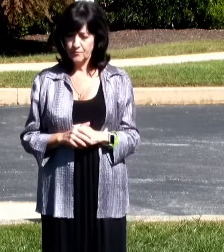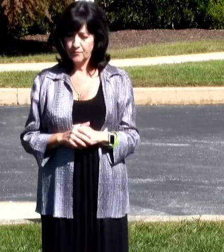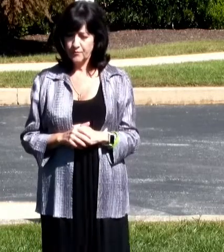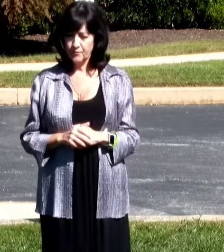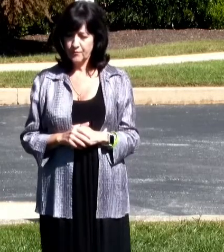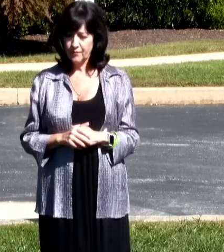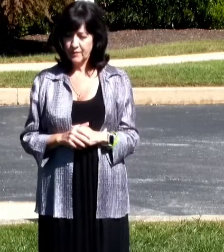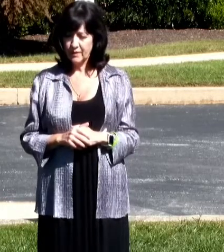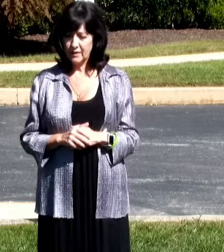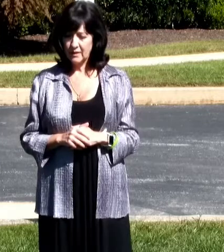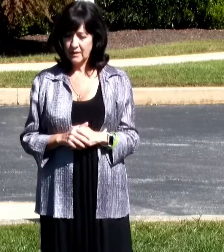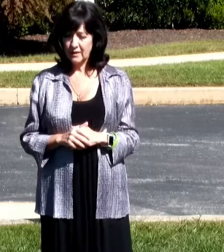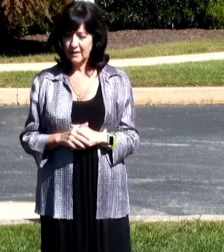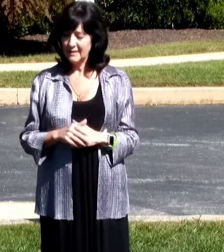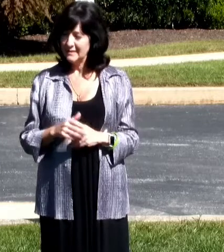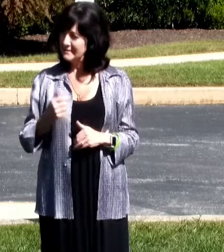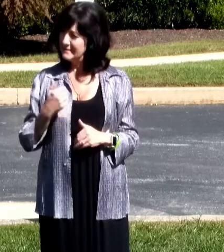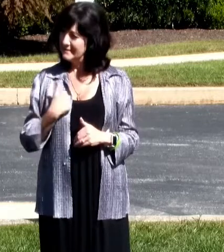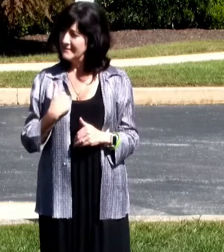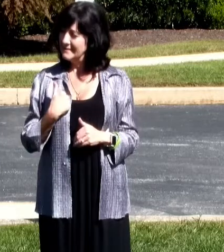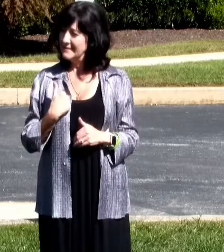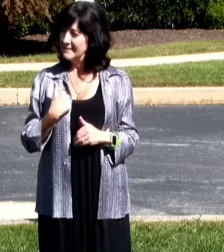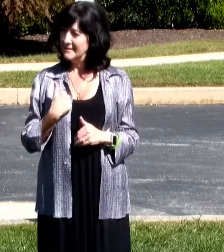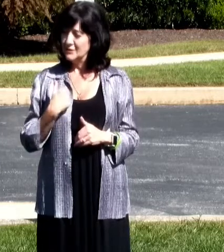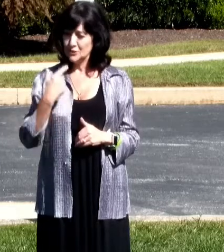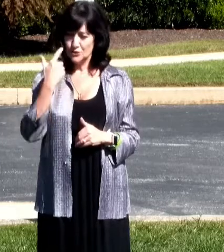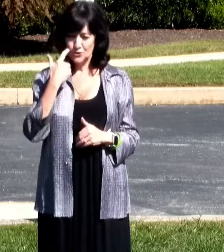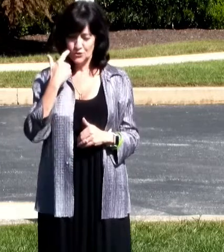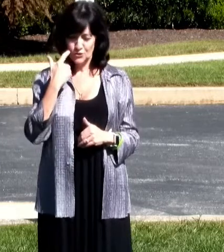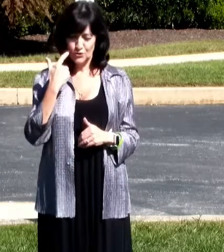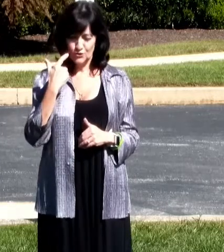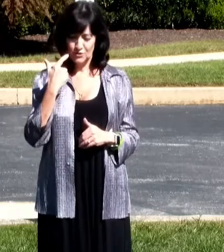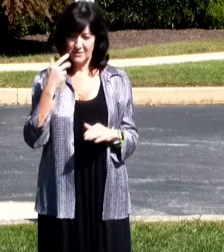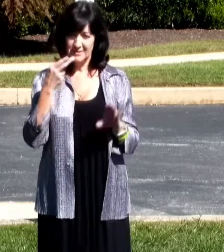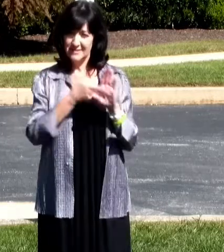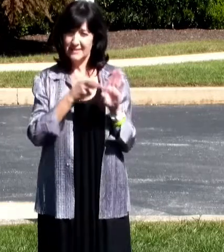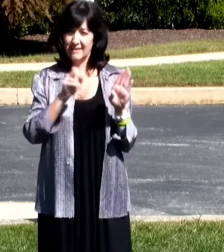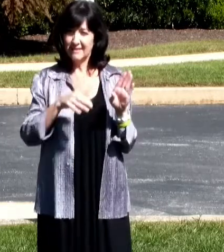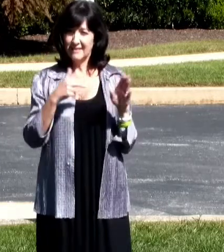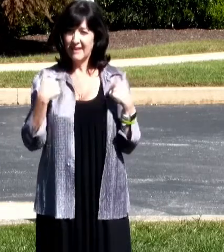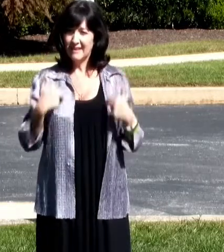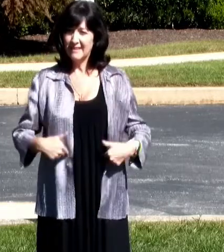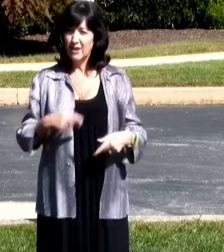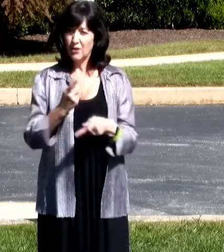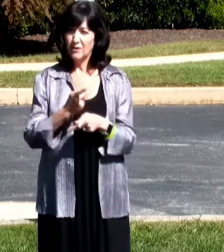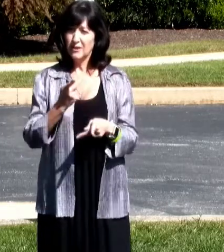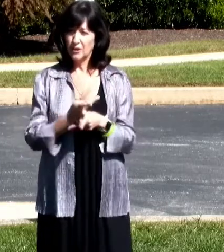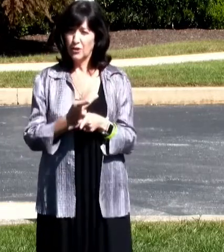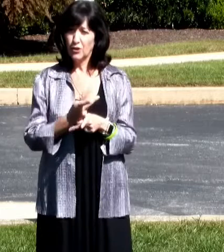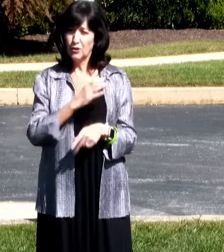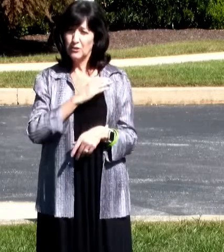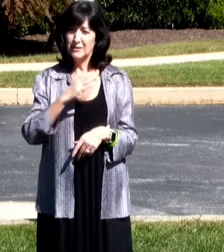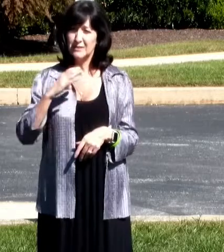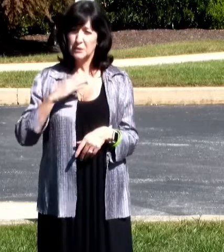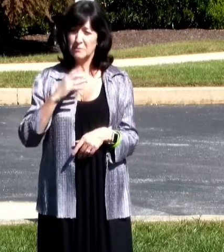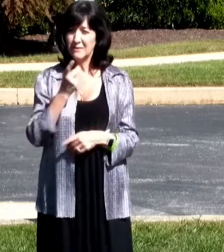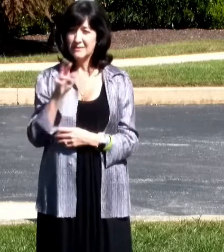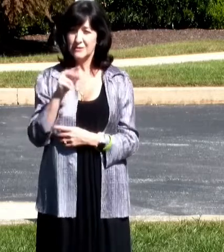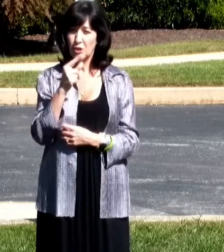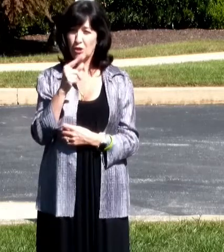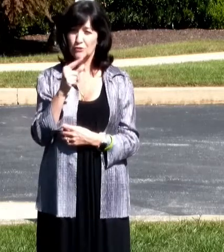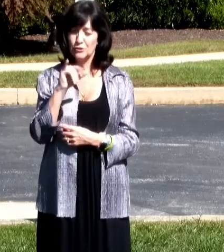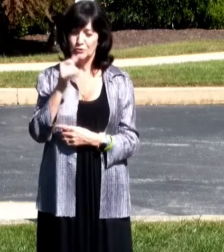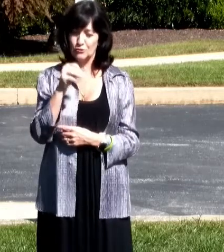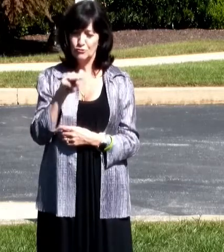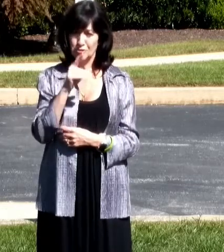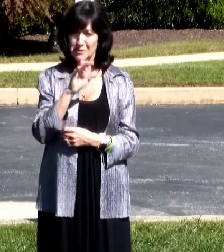I was going to say the privilege, I'm not sure it was a privilege, to serve on the Healthcare Commission, guys like Dr. Jim Gill, and we've known each other